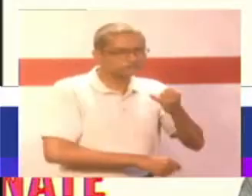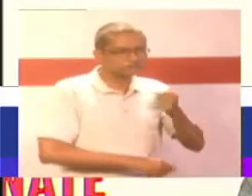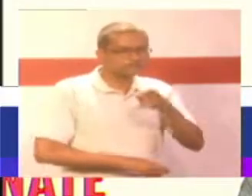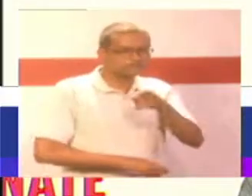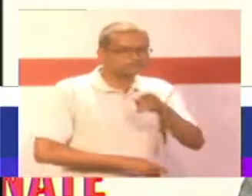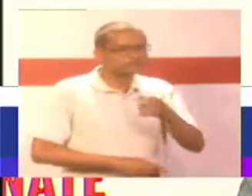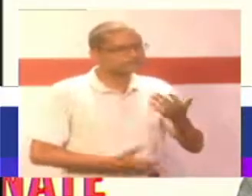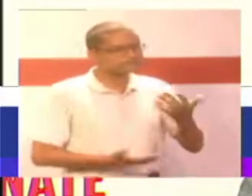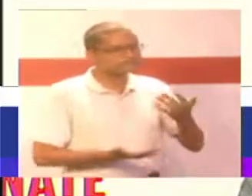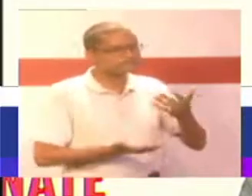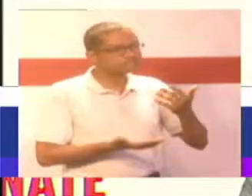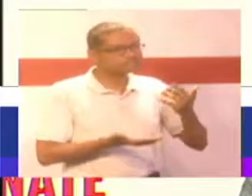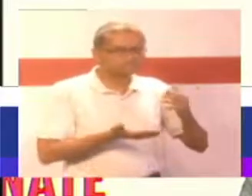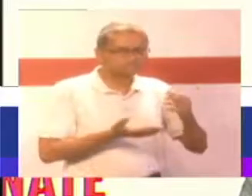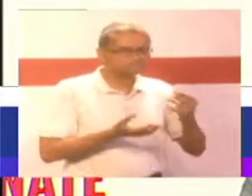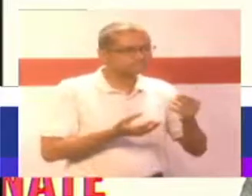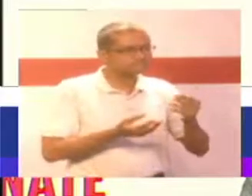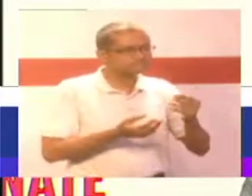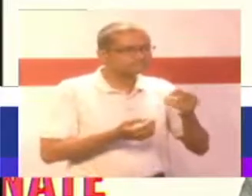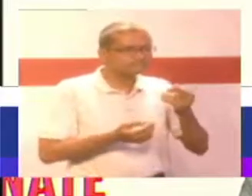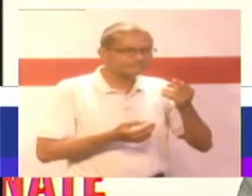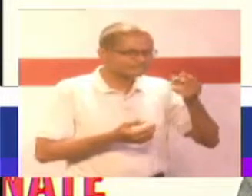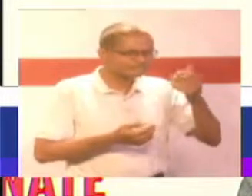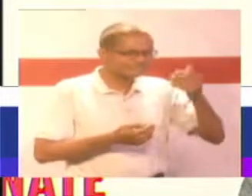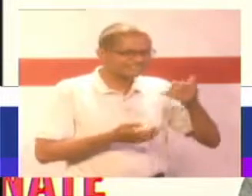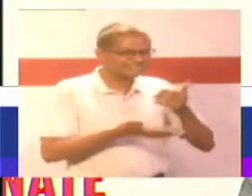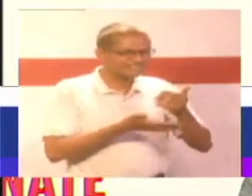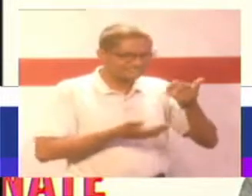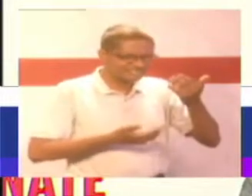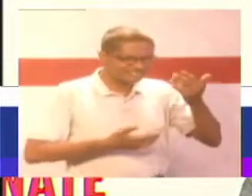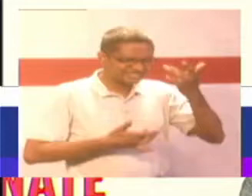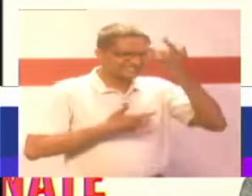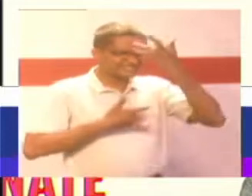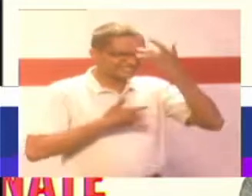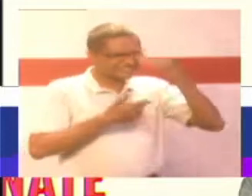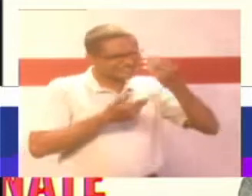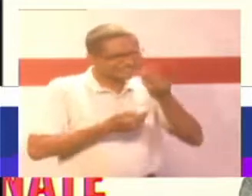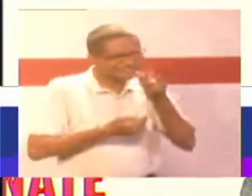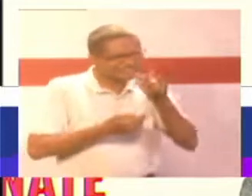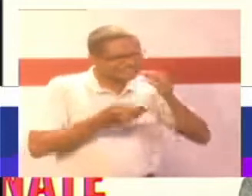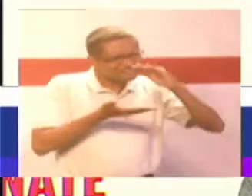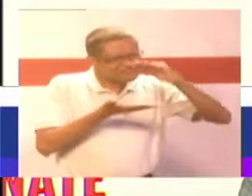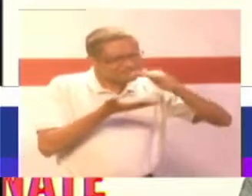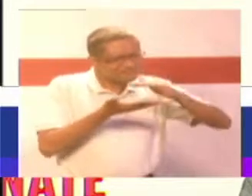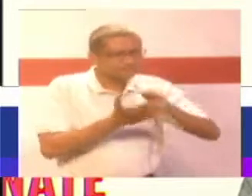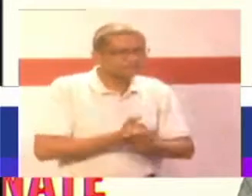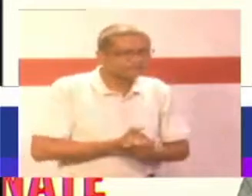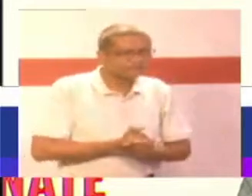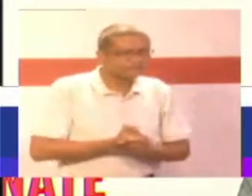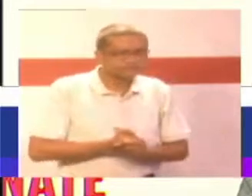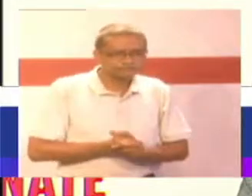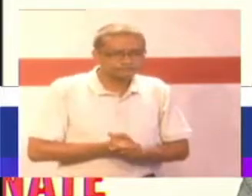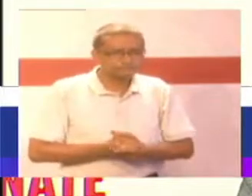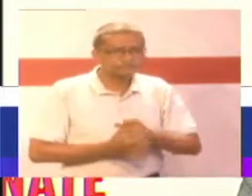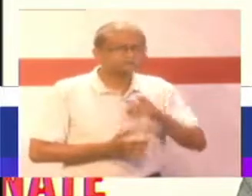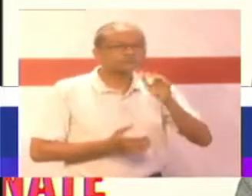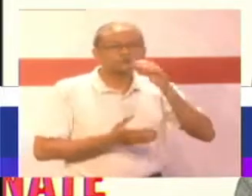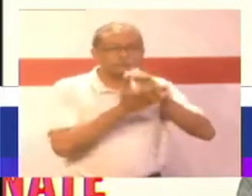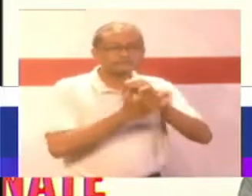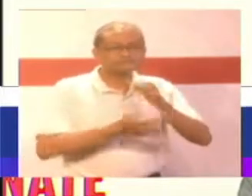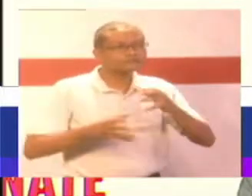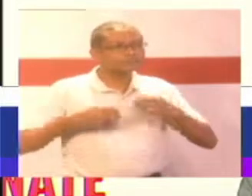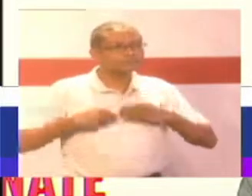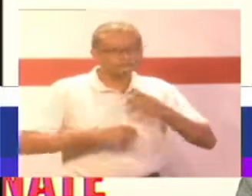congestion. His wife was fully vaccinated with Sinopharm. She never became positive. Their son received 1 dose of